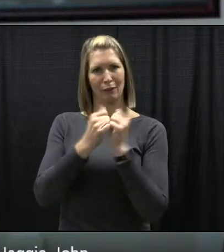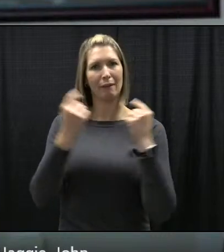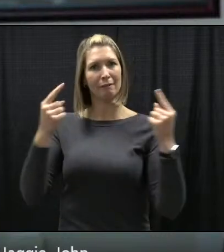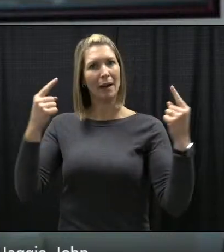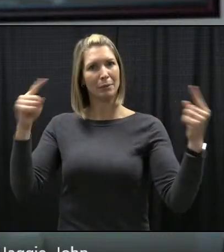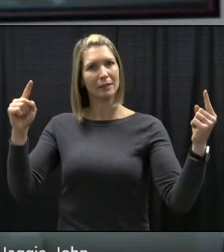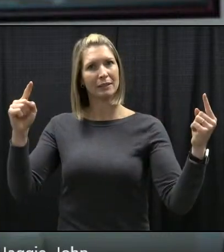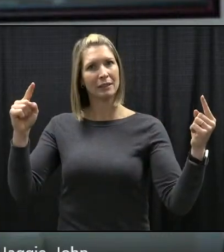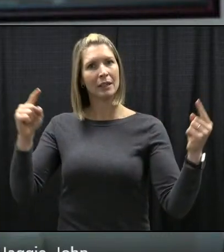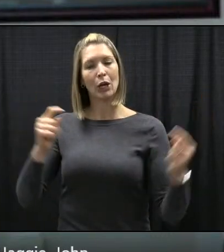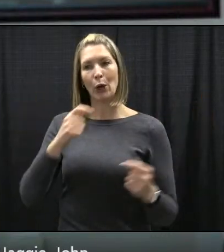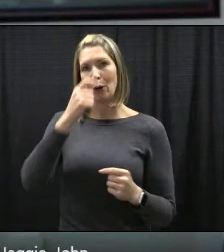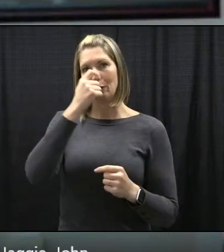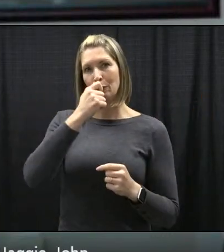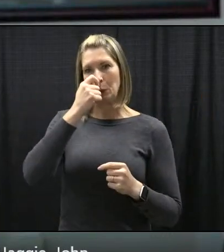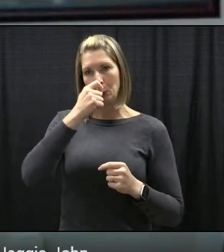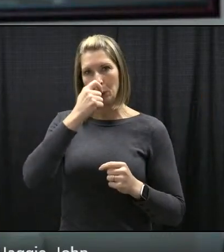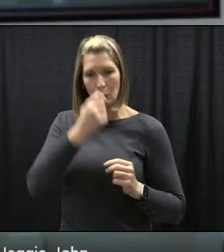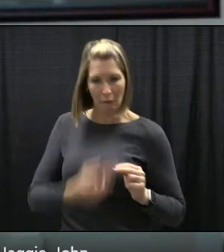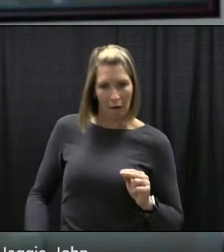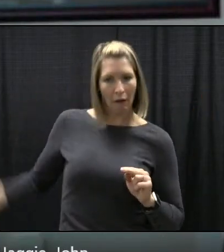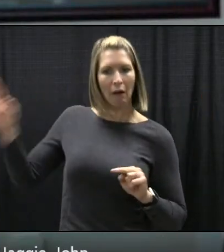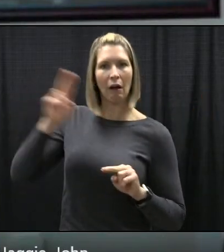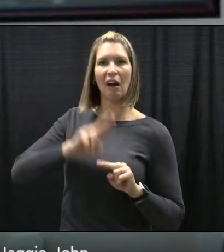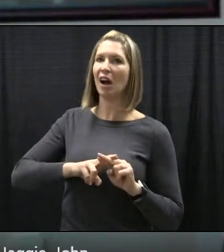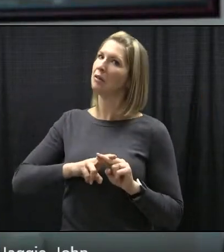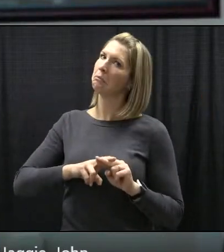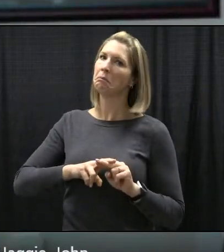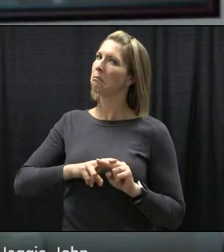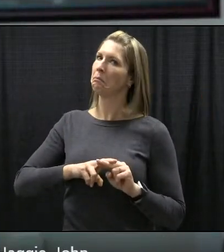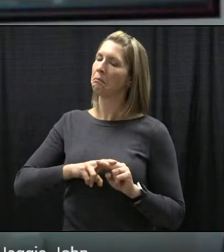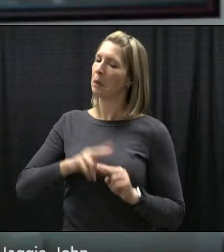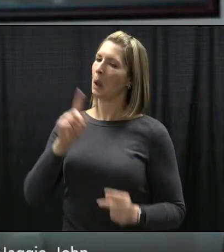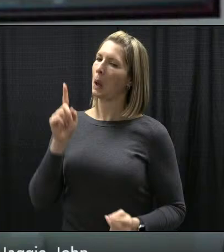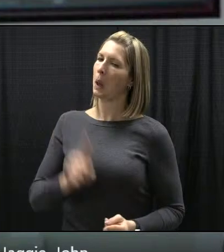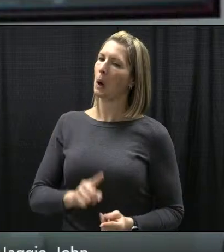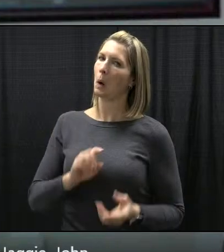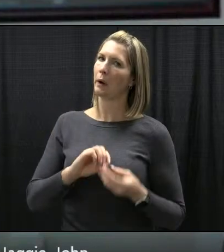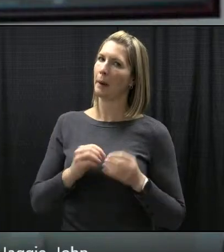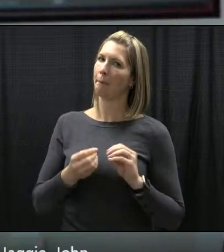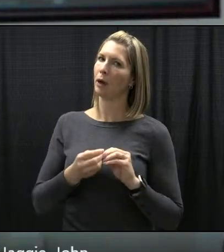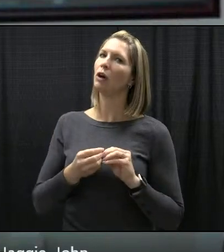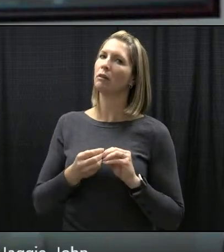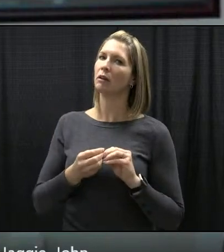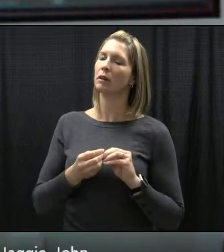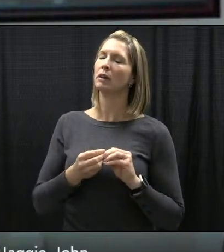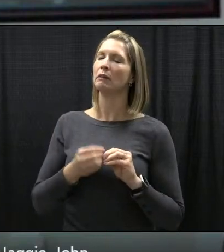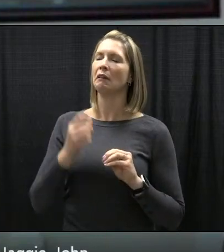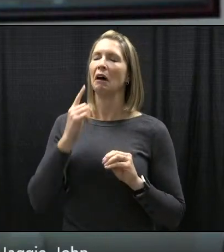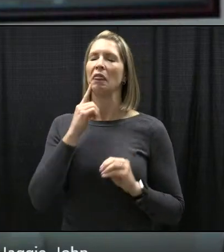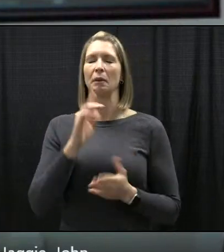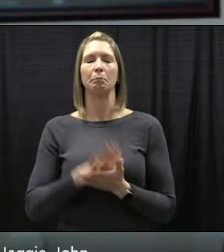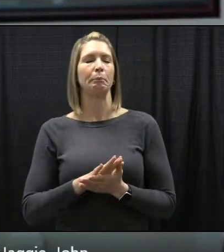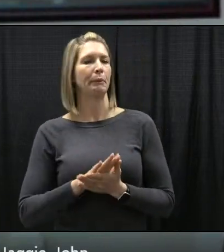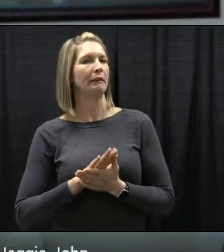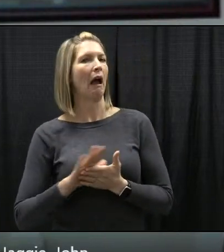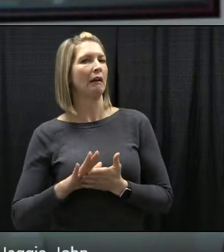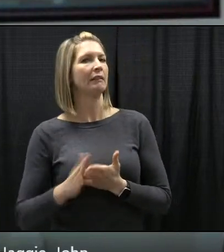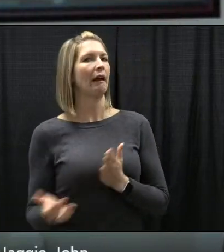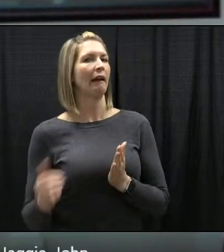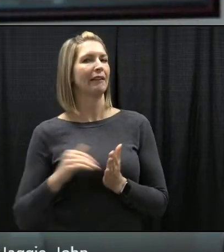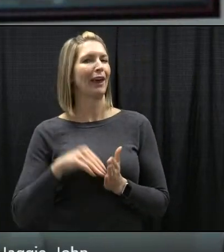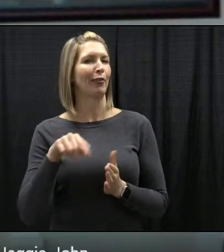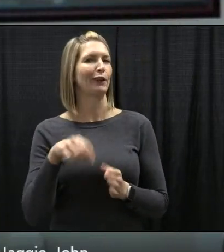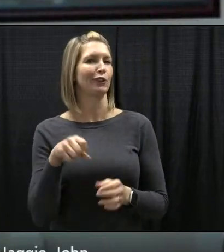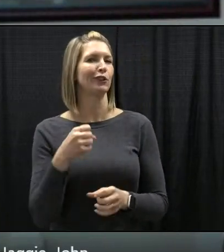mitigation of flu. We haven't seen cases for the last 2 seasons. It would be nice if, for a variety of reasons, we